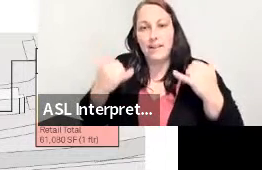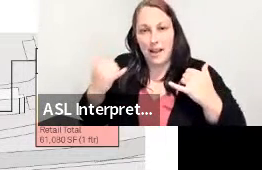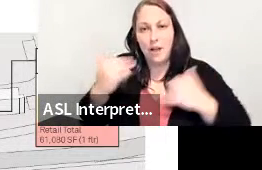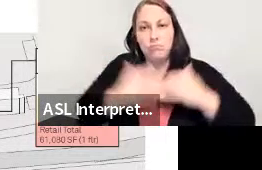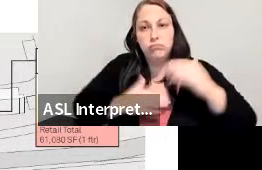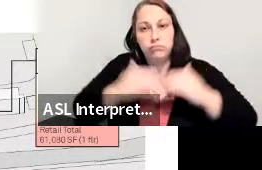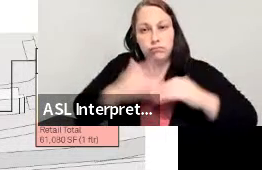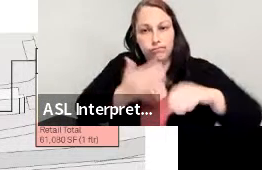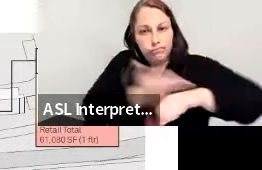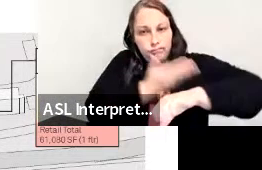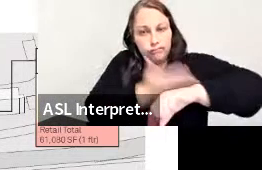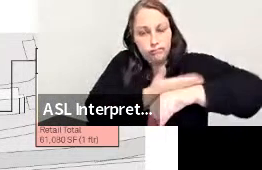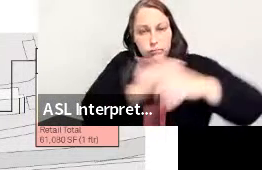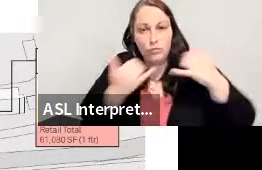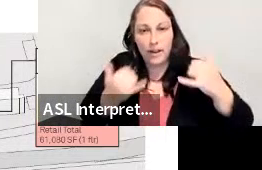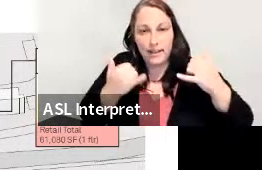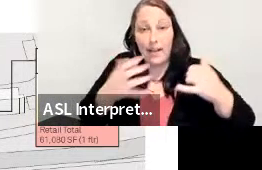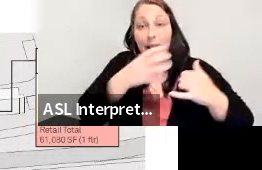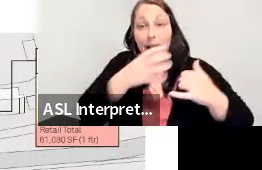Yeah.